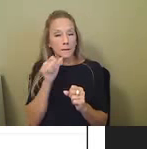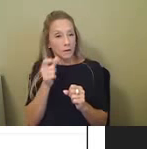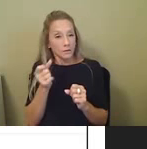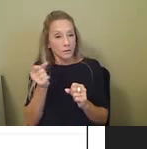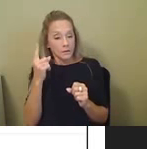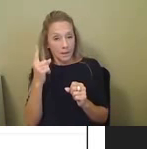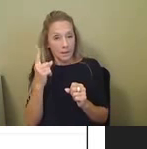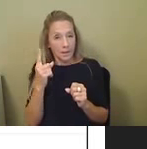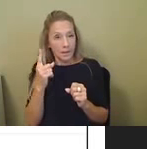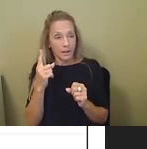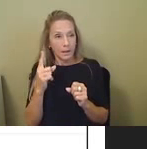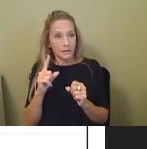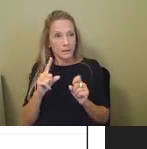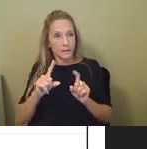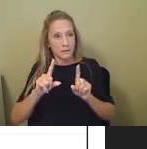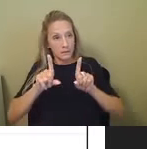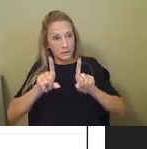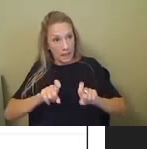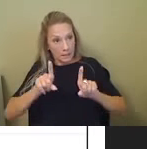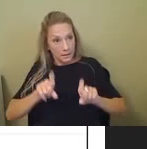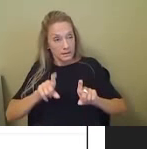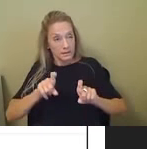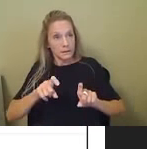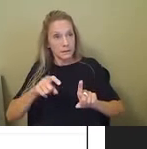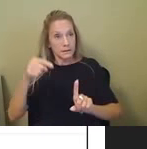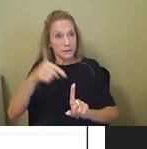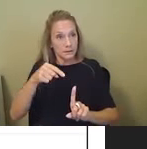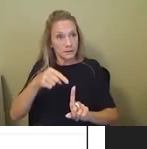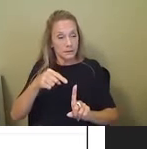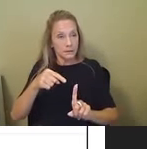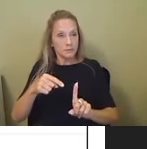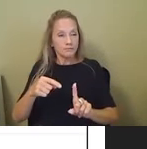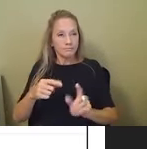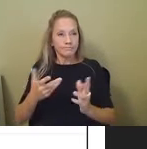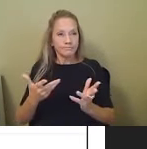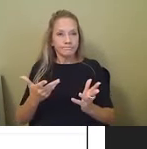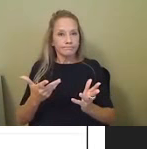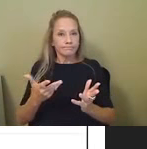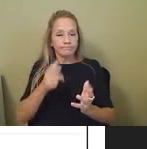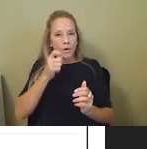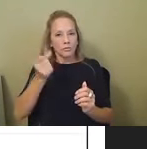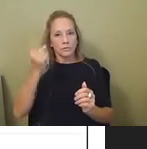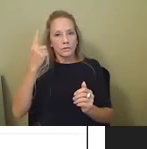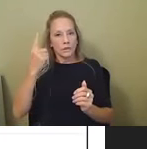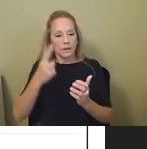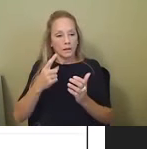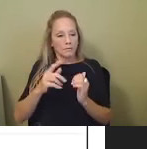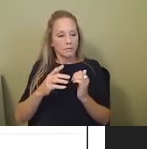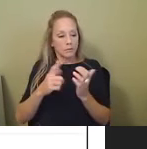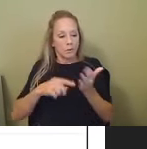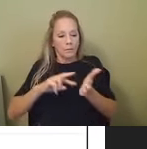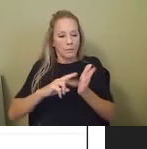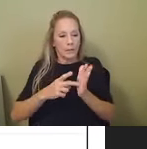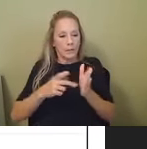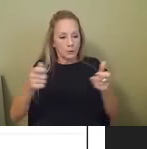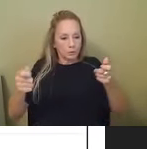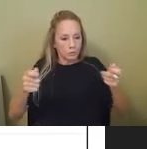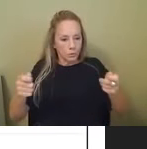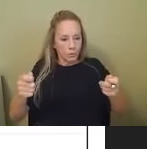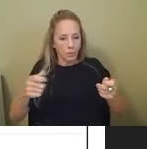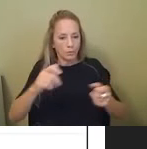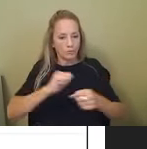of testing, then they really don't understand control of a pandemic or COVID-19.